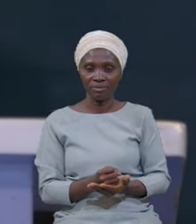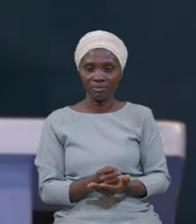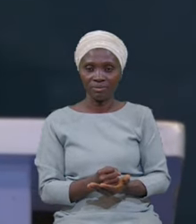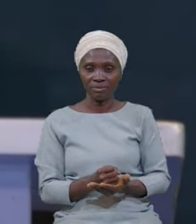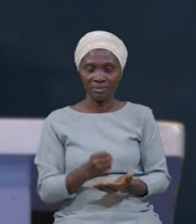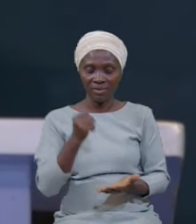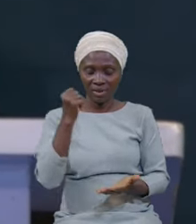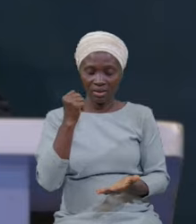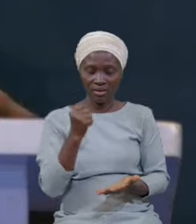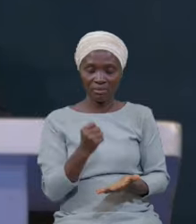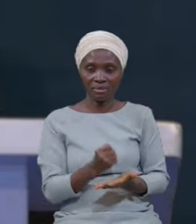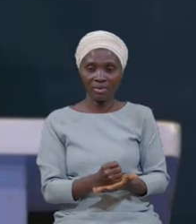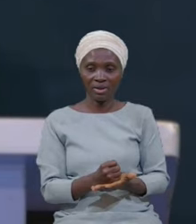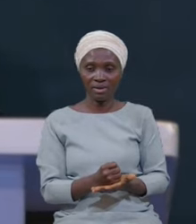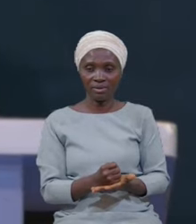Amen.